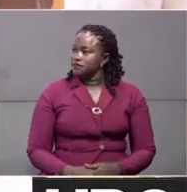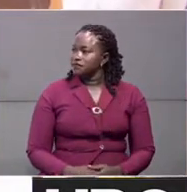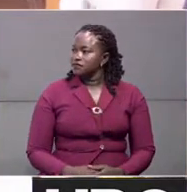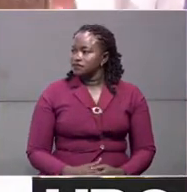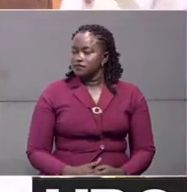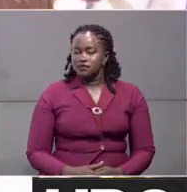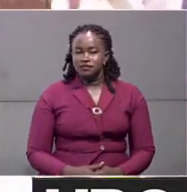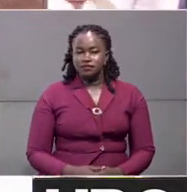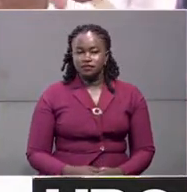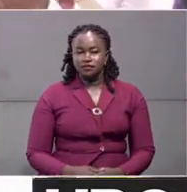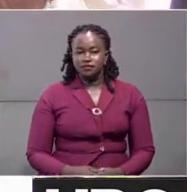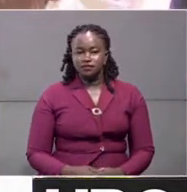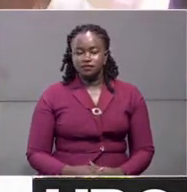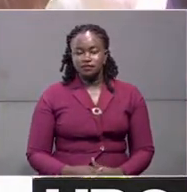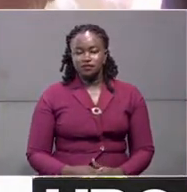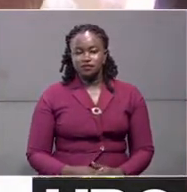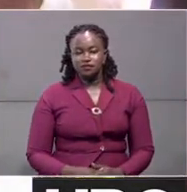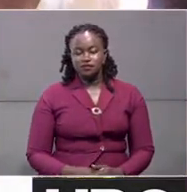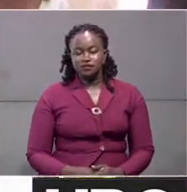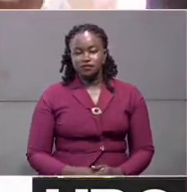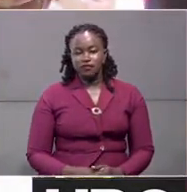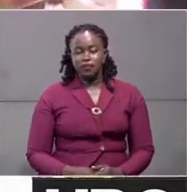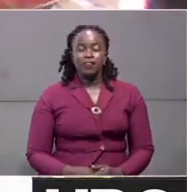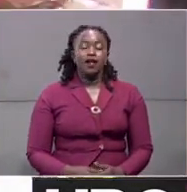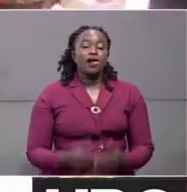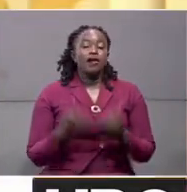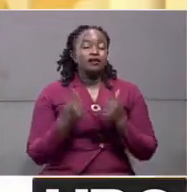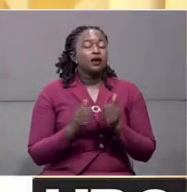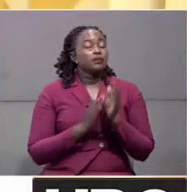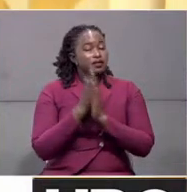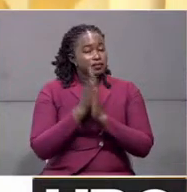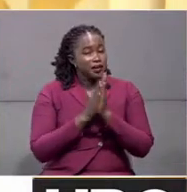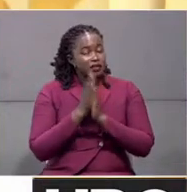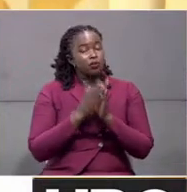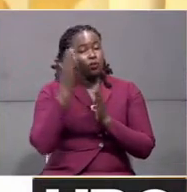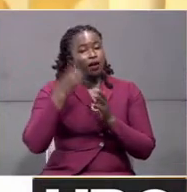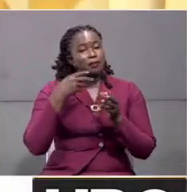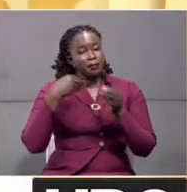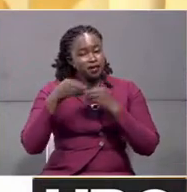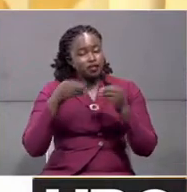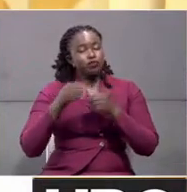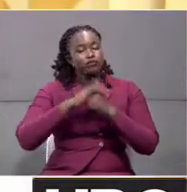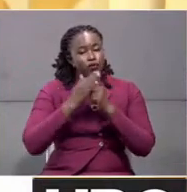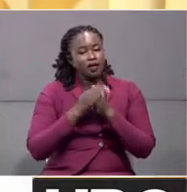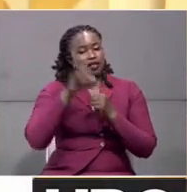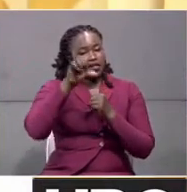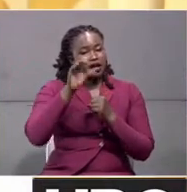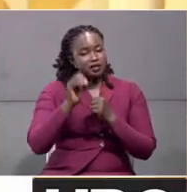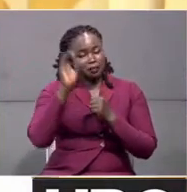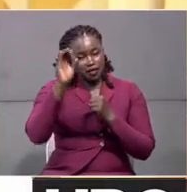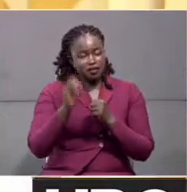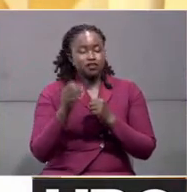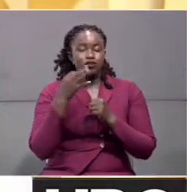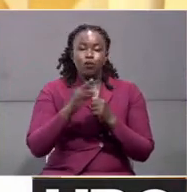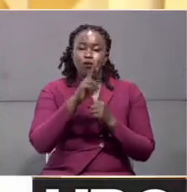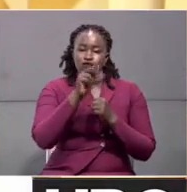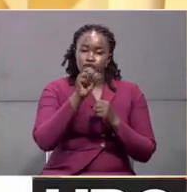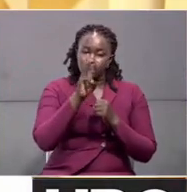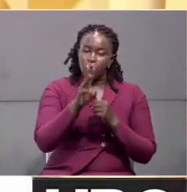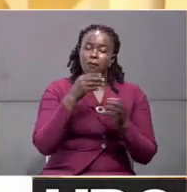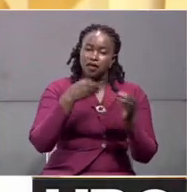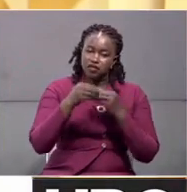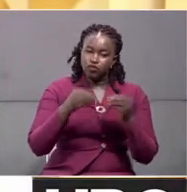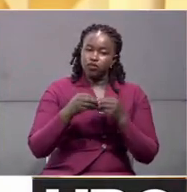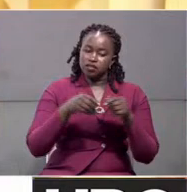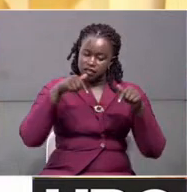1, 2, 3, 0. And what is exciting is that the raw materials for making 90% of the raw materials are found here. So